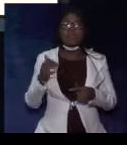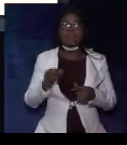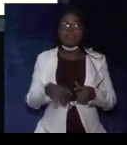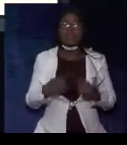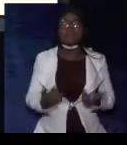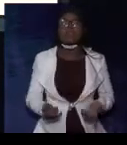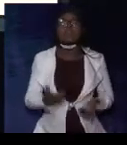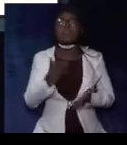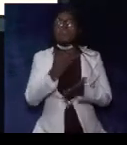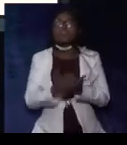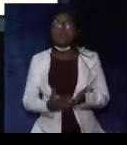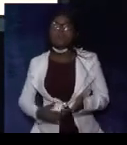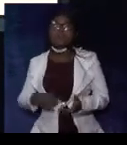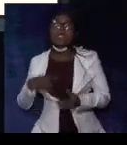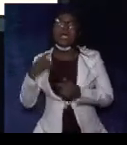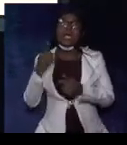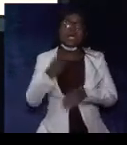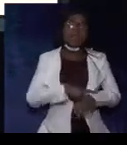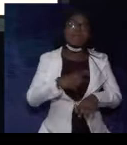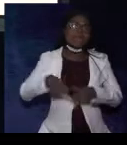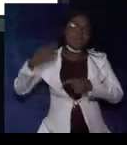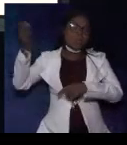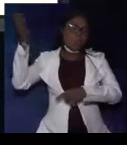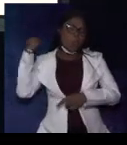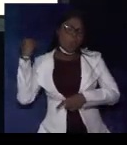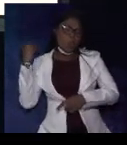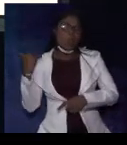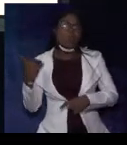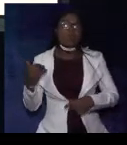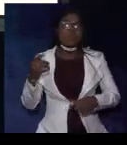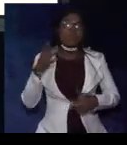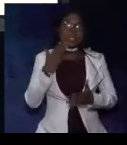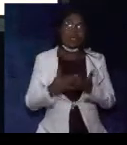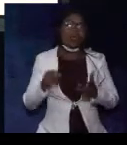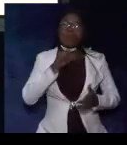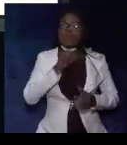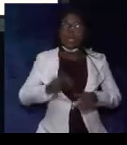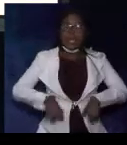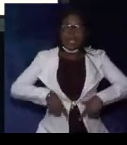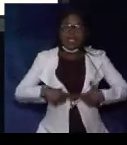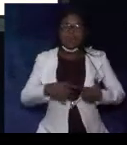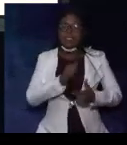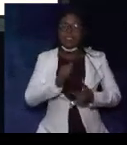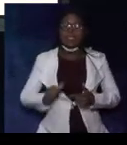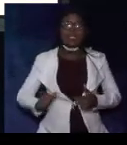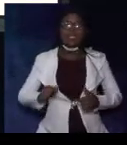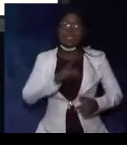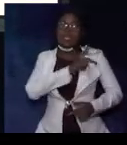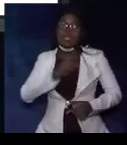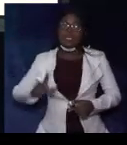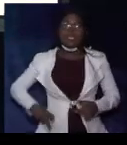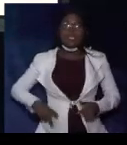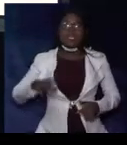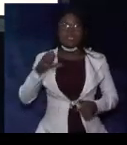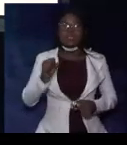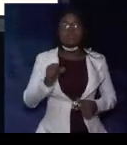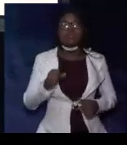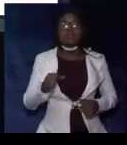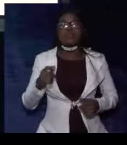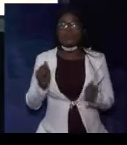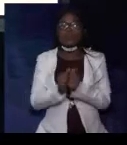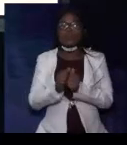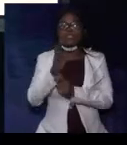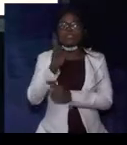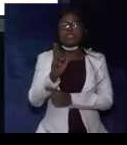a king. He had three wives, and so those people I am mentioning are the characters in